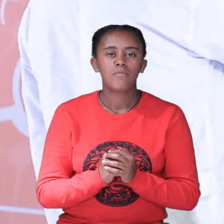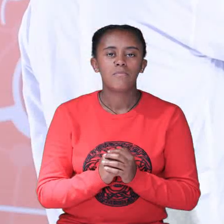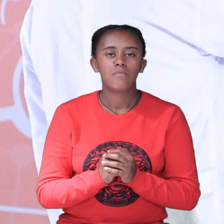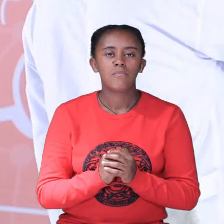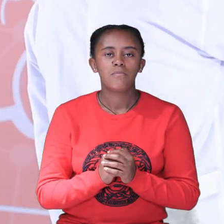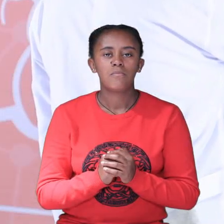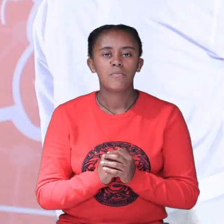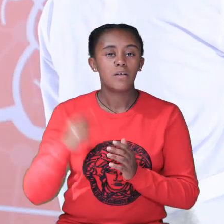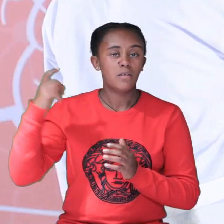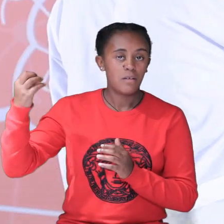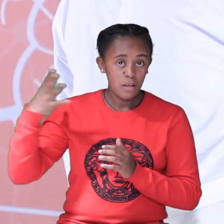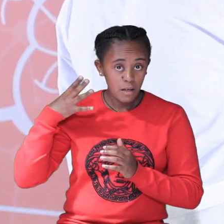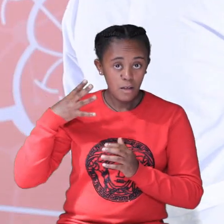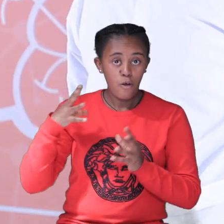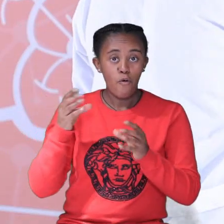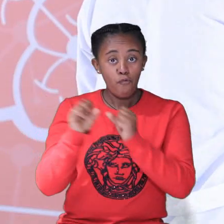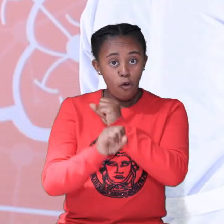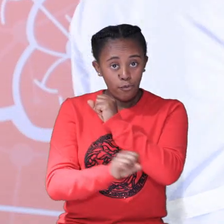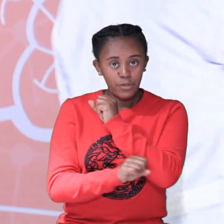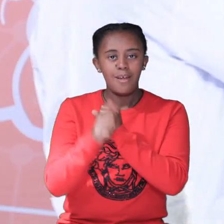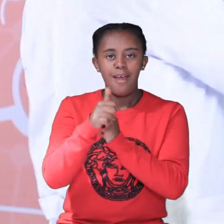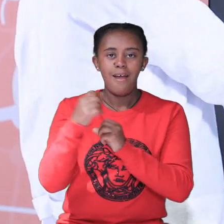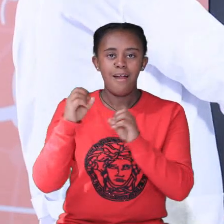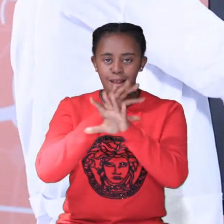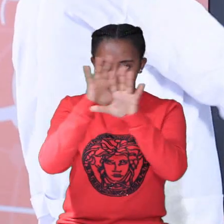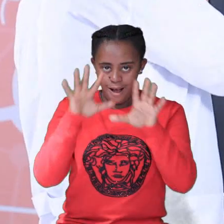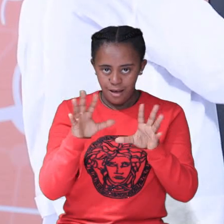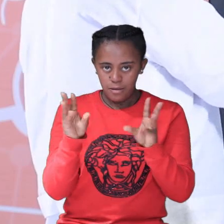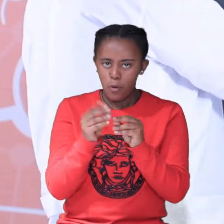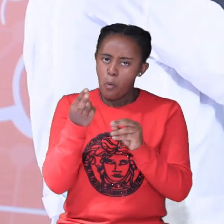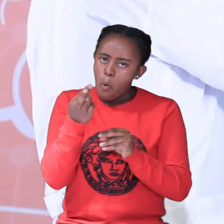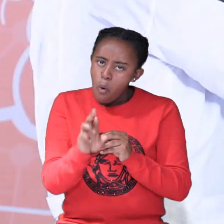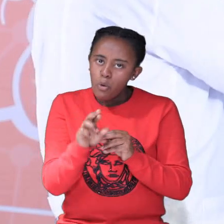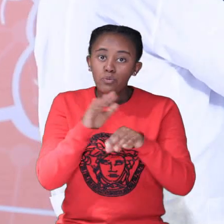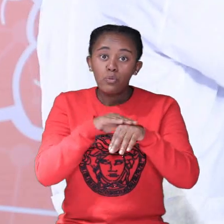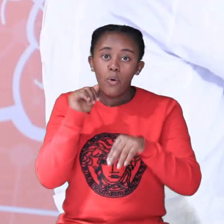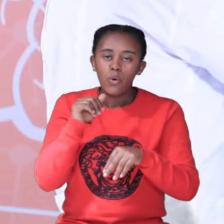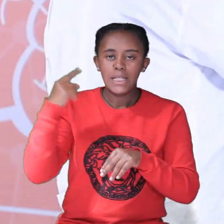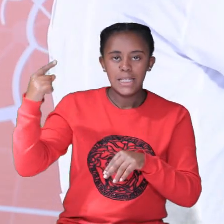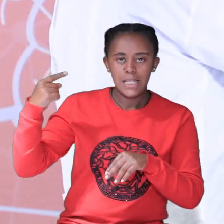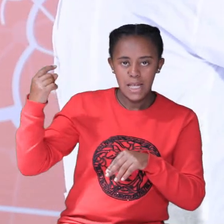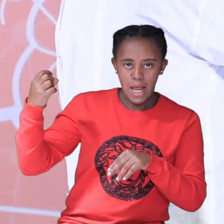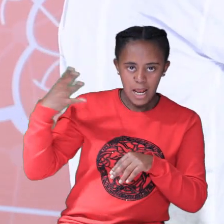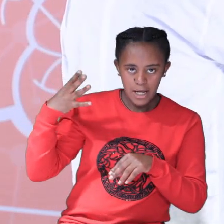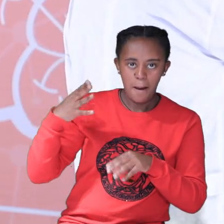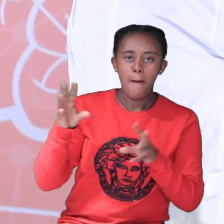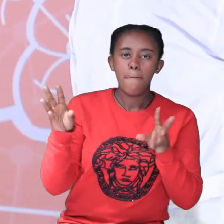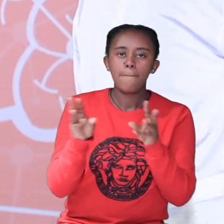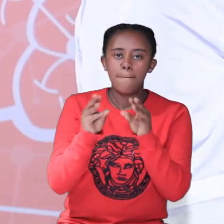A light beam, or is called sunbeam. Sunbeam.